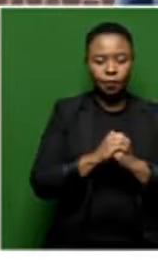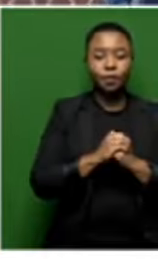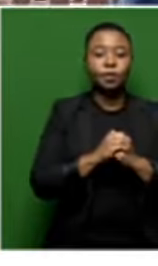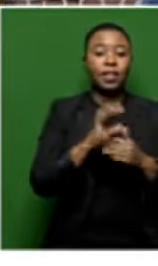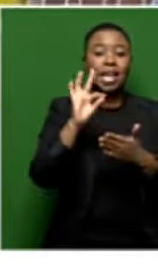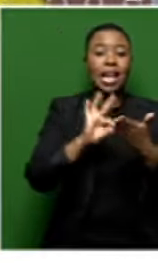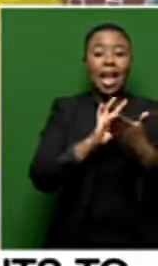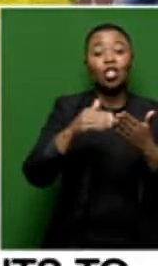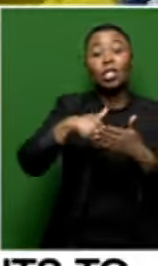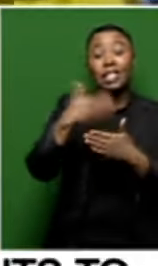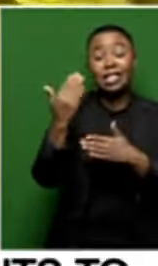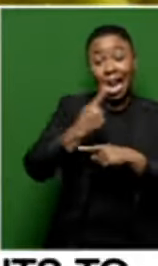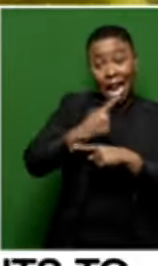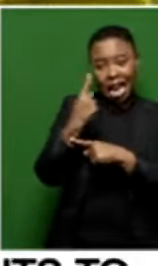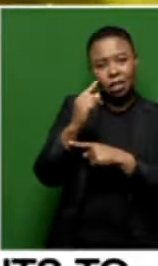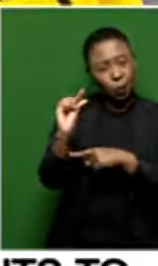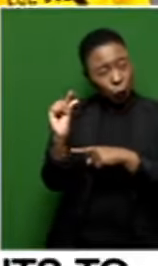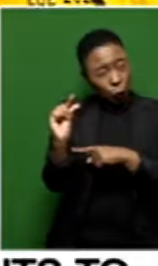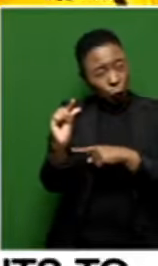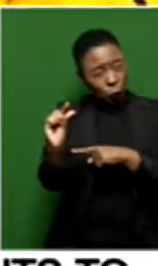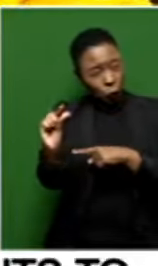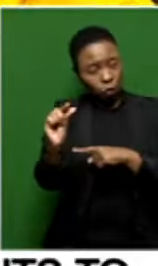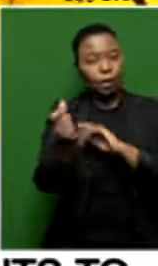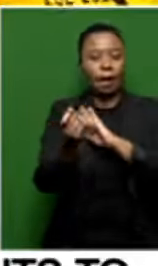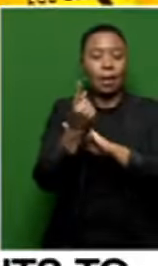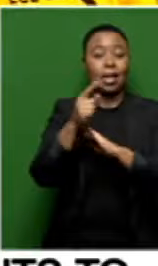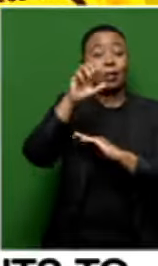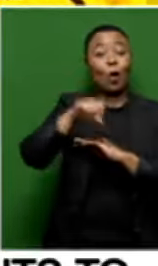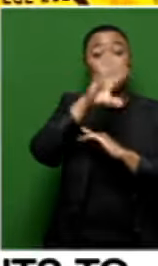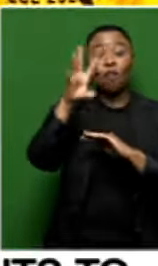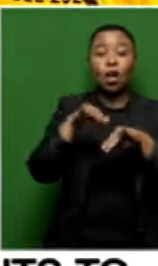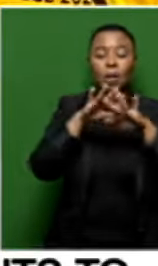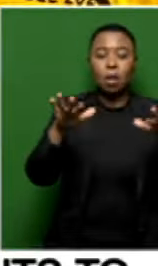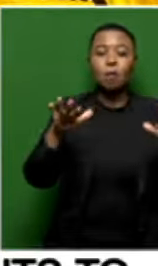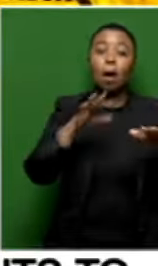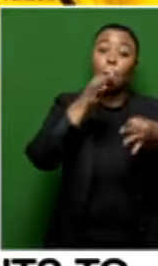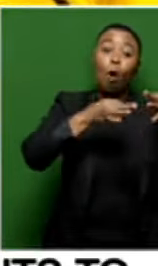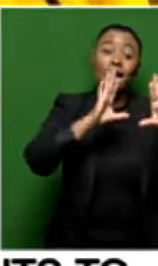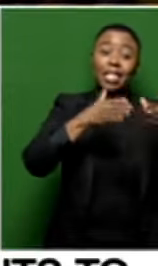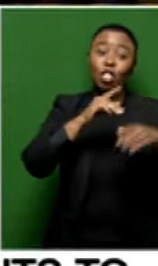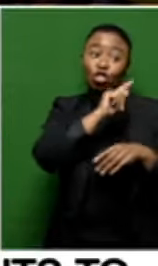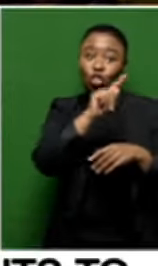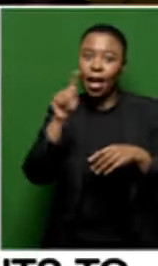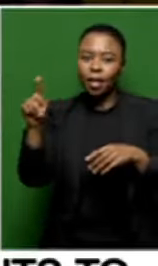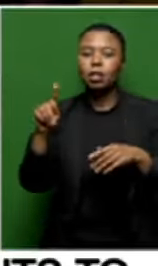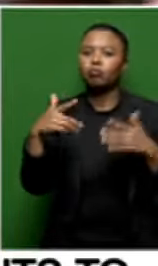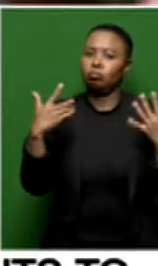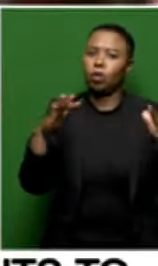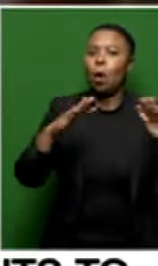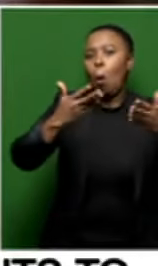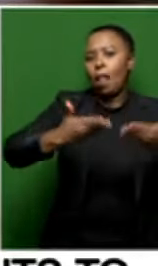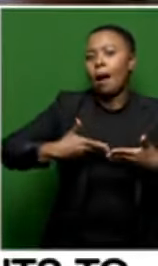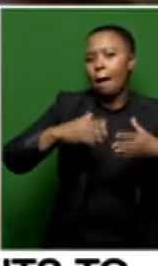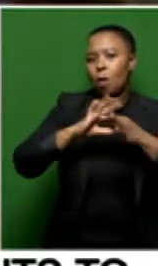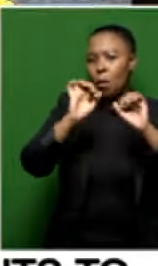Election day edges closer and closer. South Africans again welcoming politicians into their homes. COP